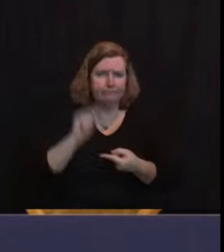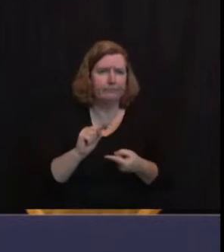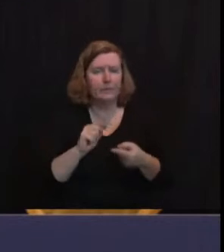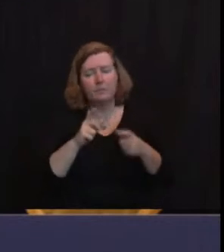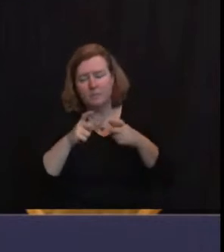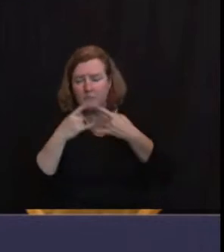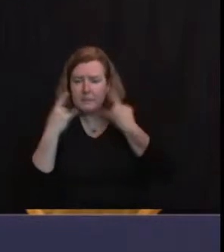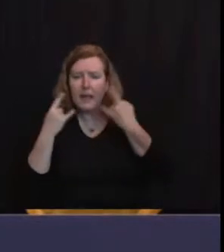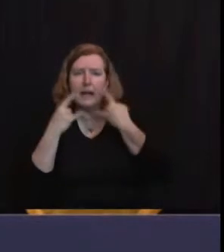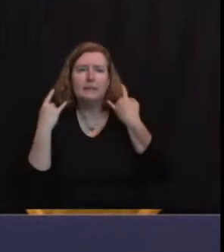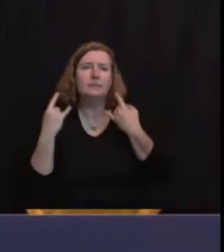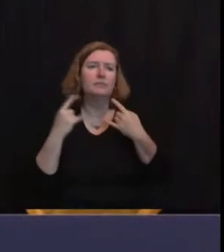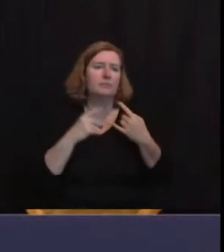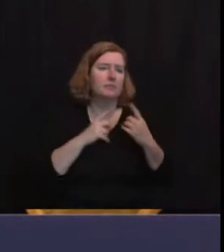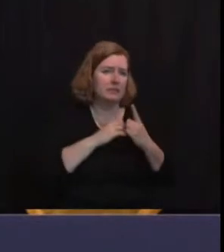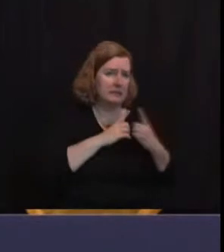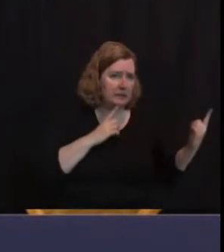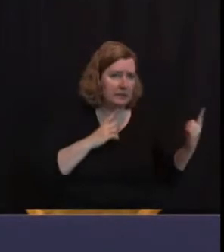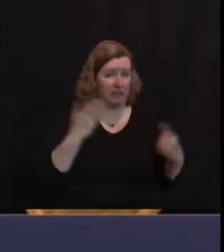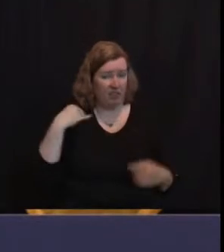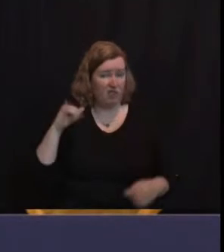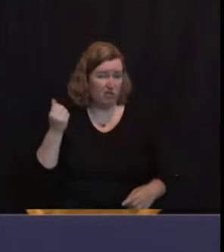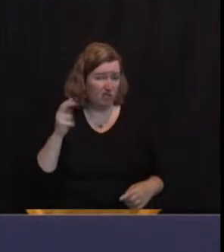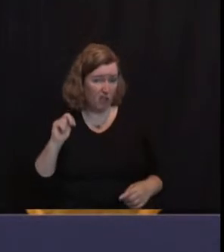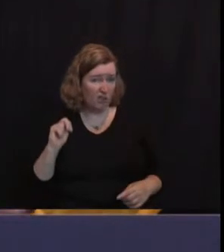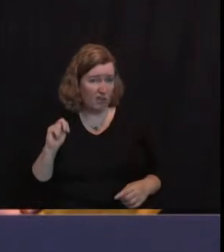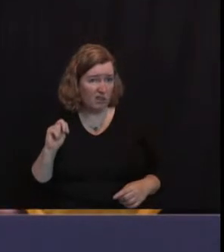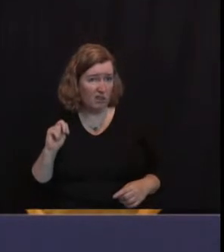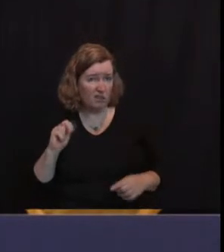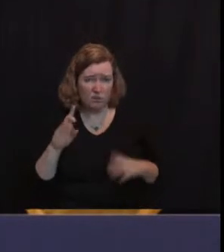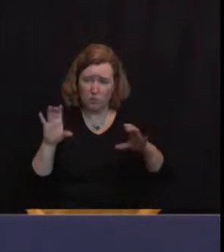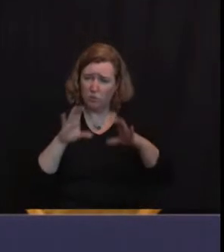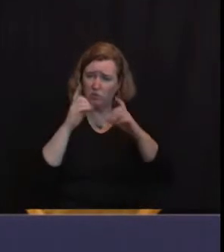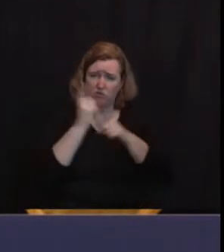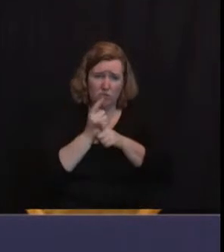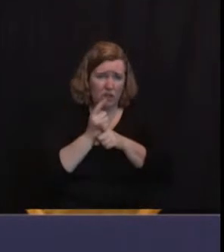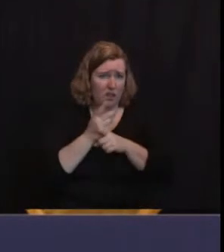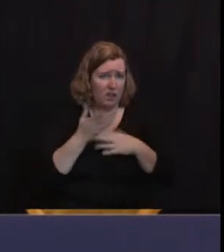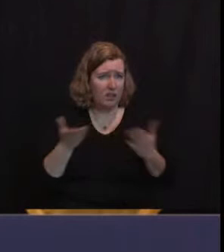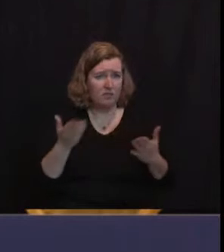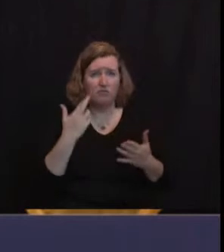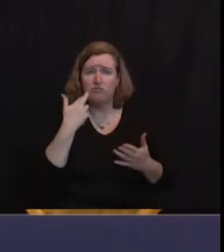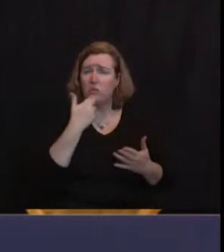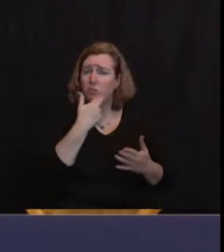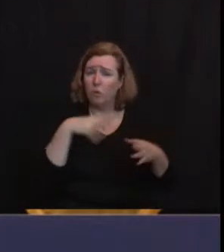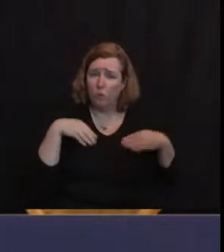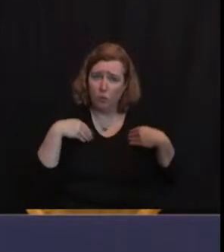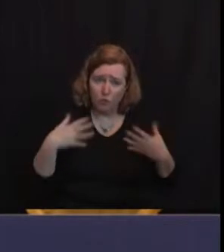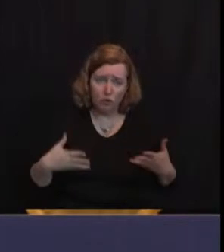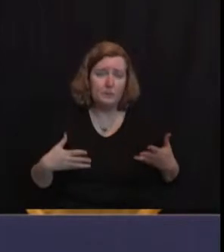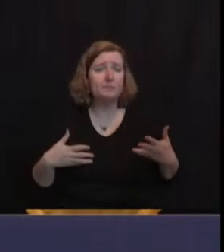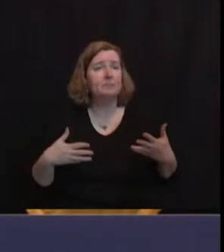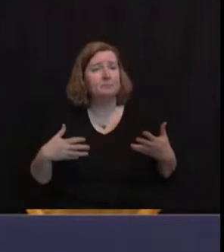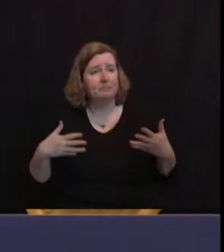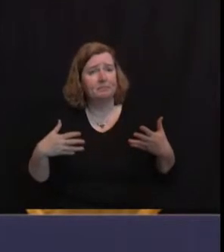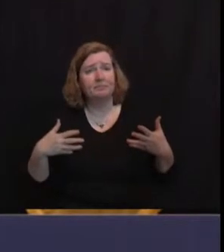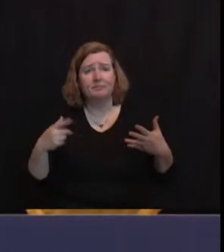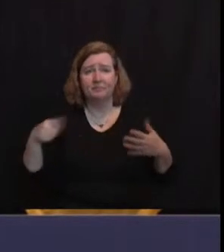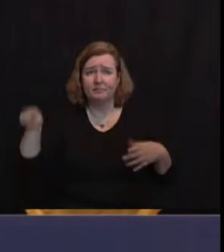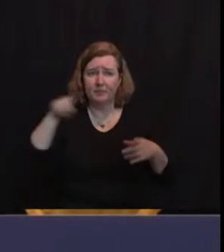socially distanced. They did the right things, both proprietors as well as folks by the millions. But